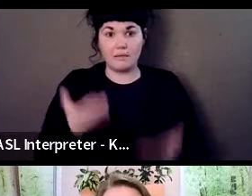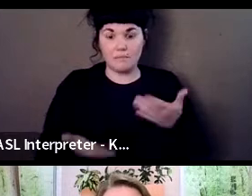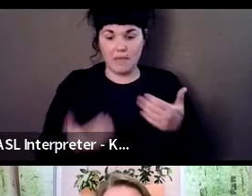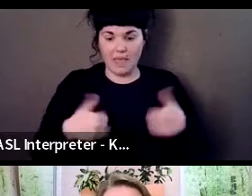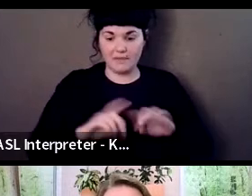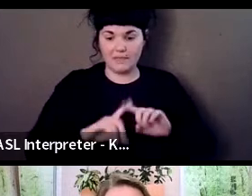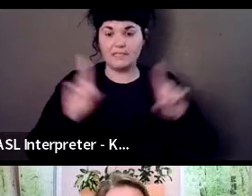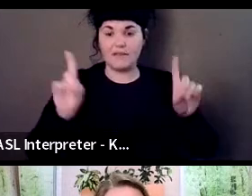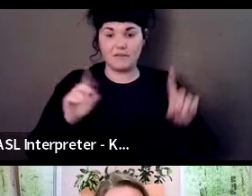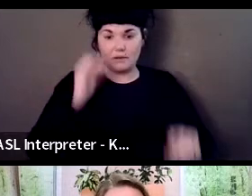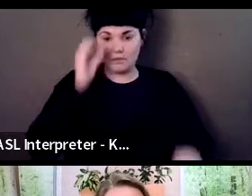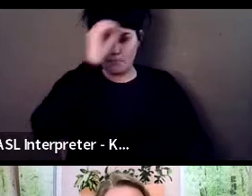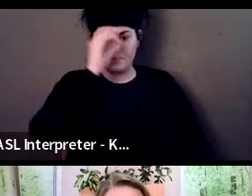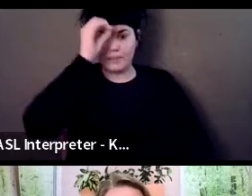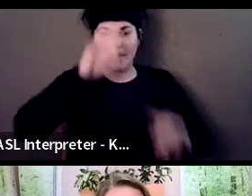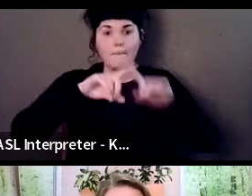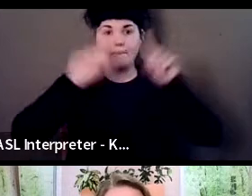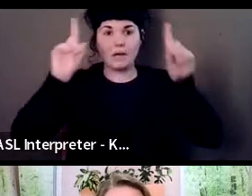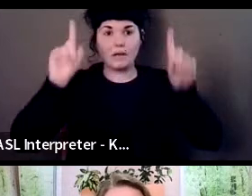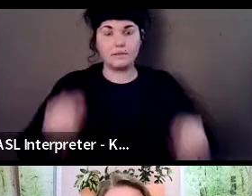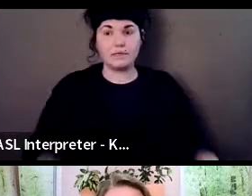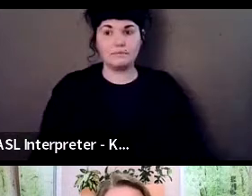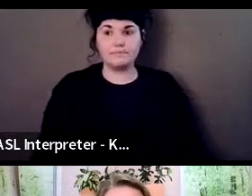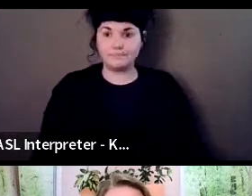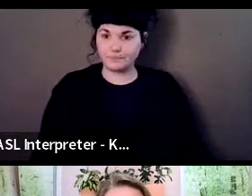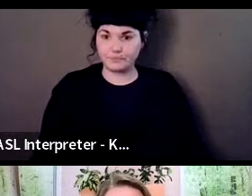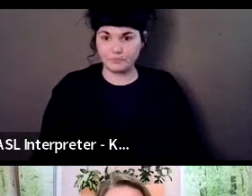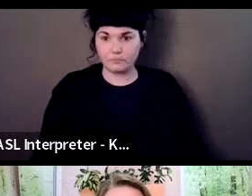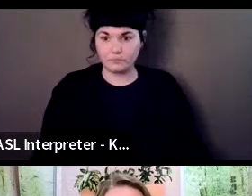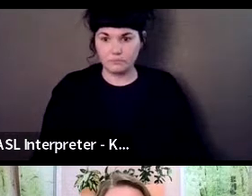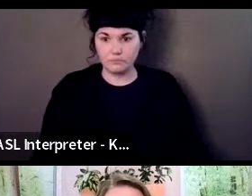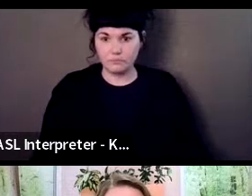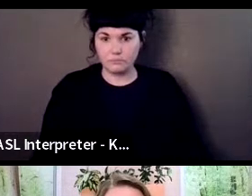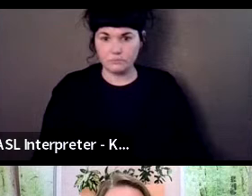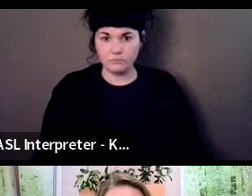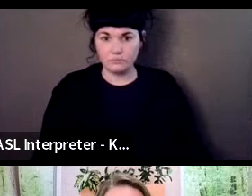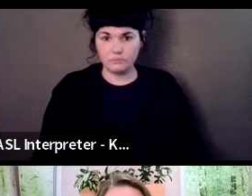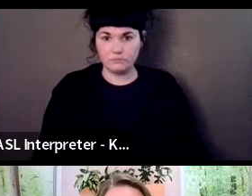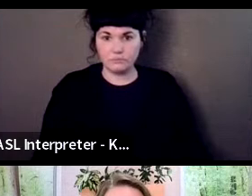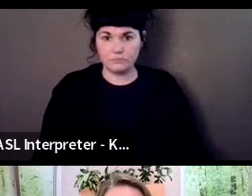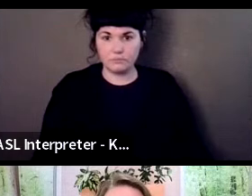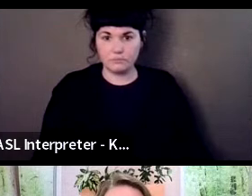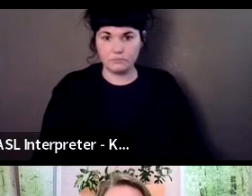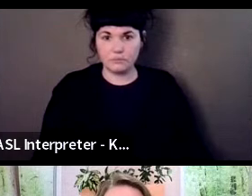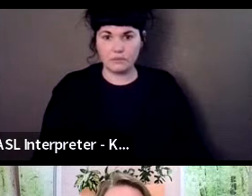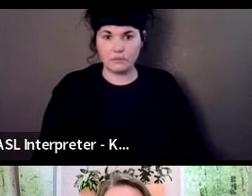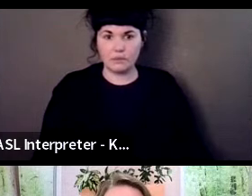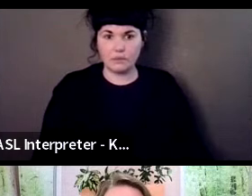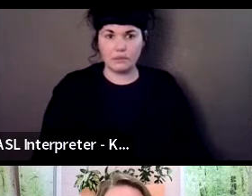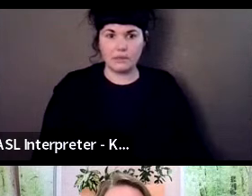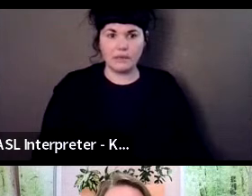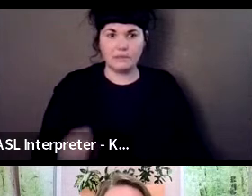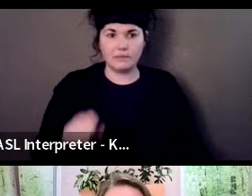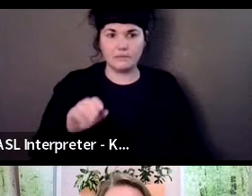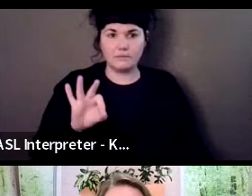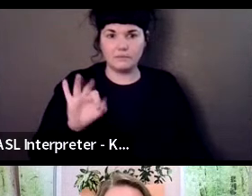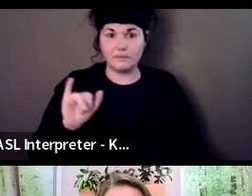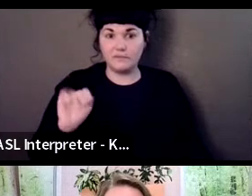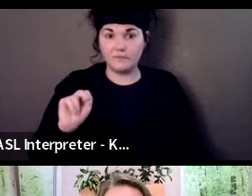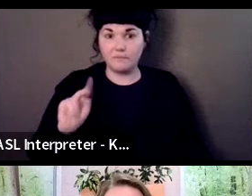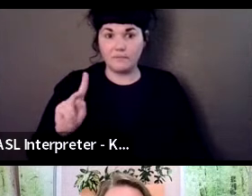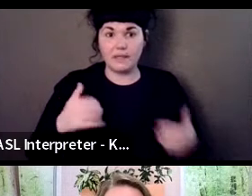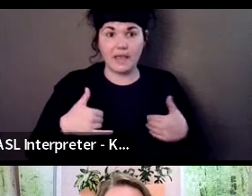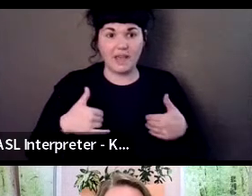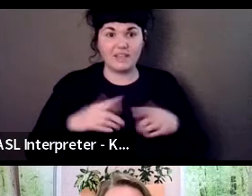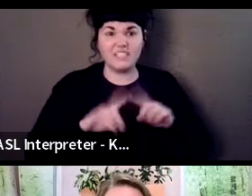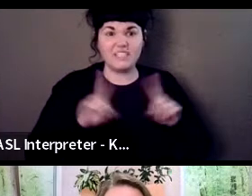And I know that Fink had a different take on them, but to say that there's no consensus